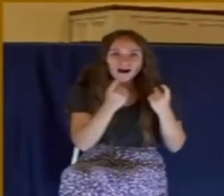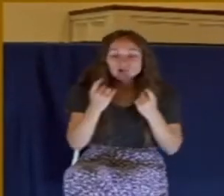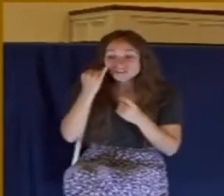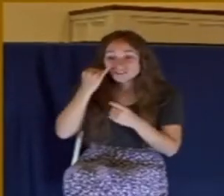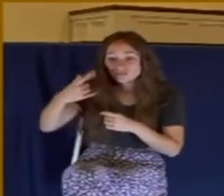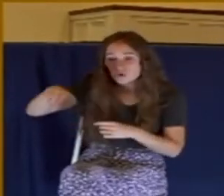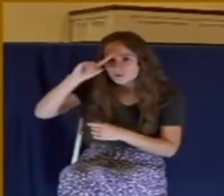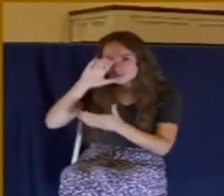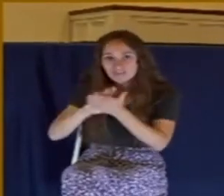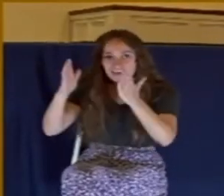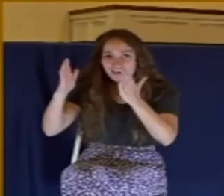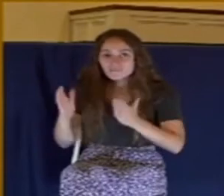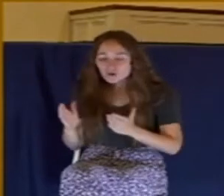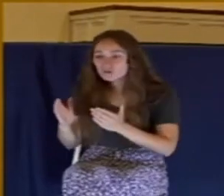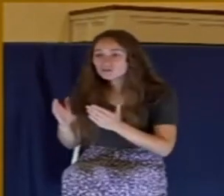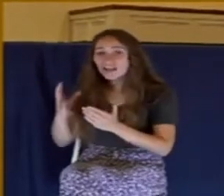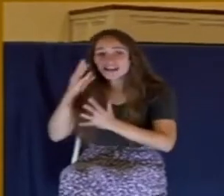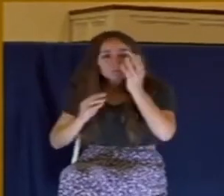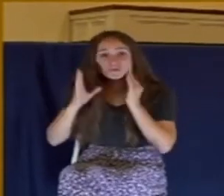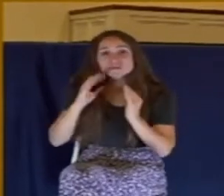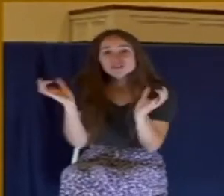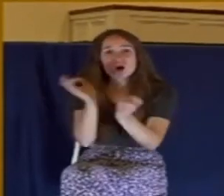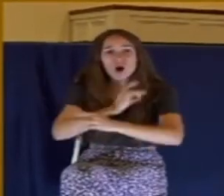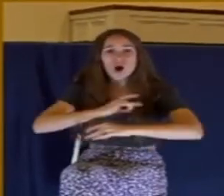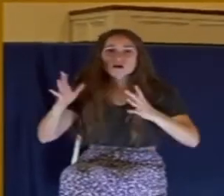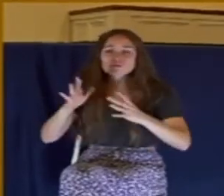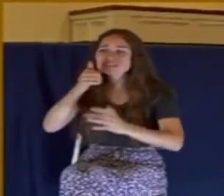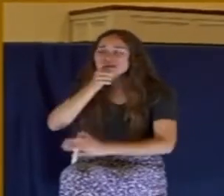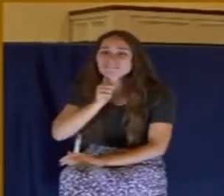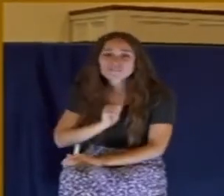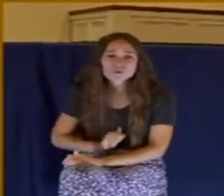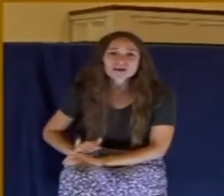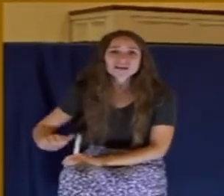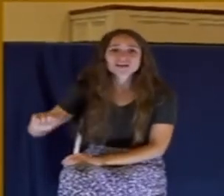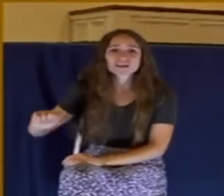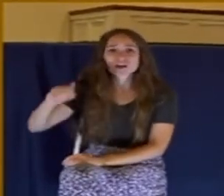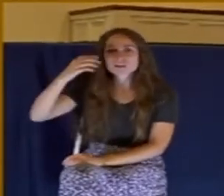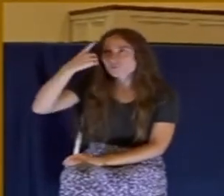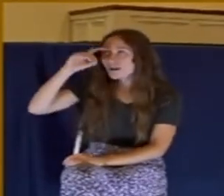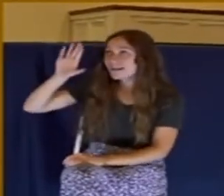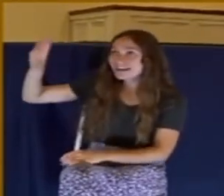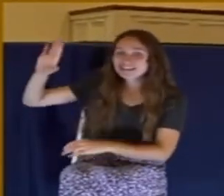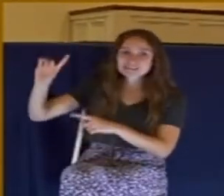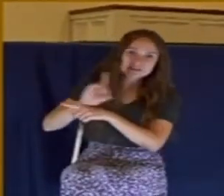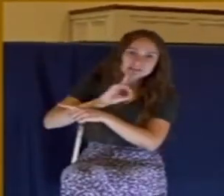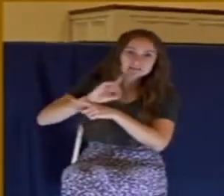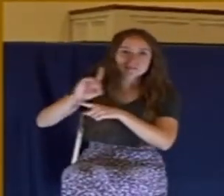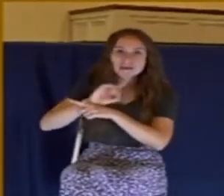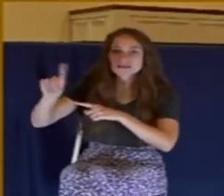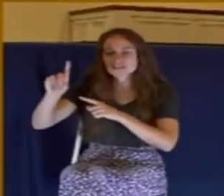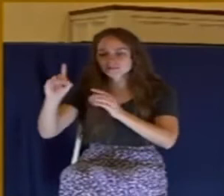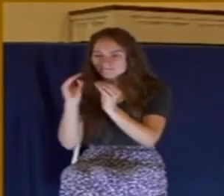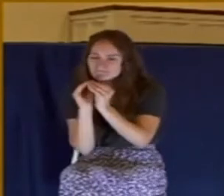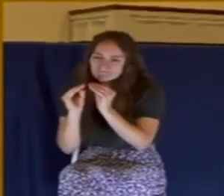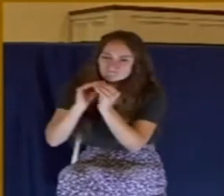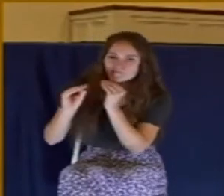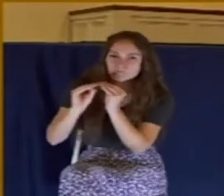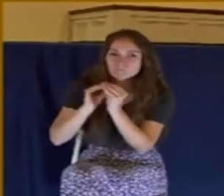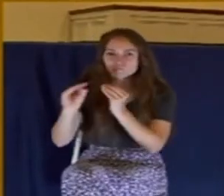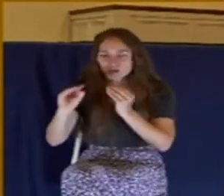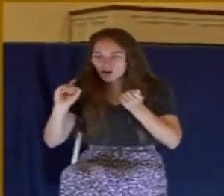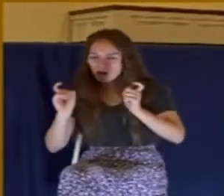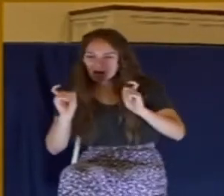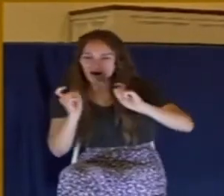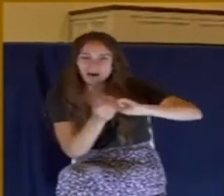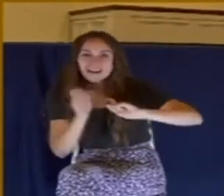and divine suffering, this God-ordained discipline, if God is thorough in purging his church, what do you think it's going to be like by the time he gets